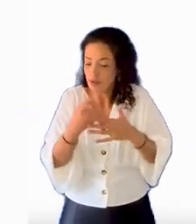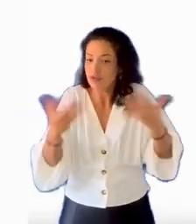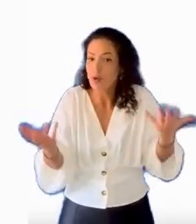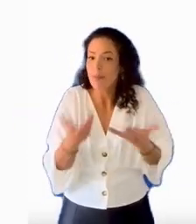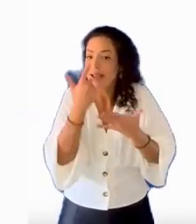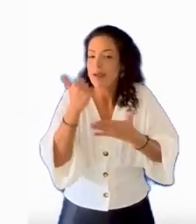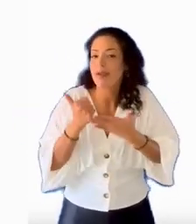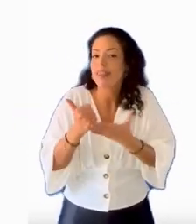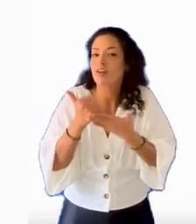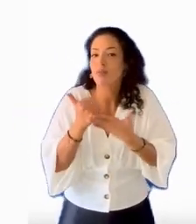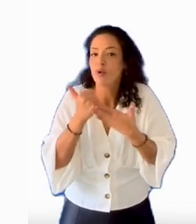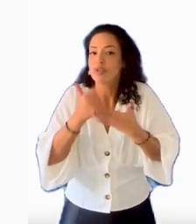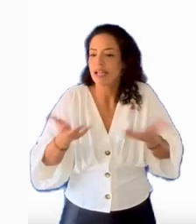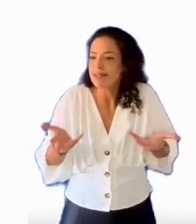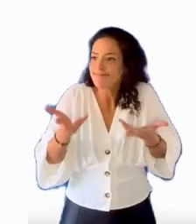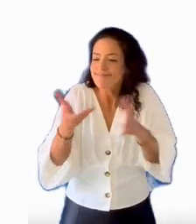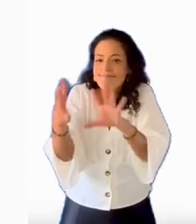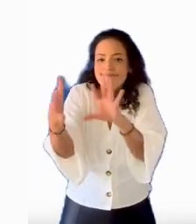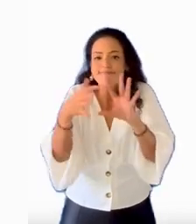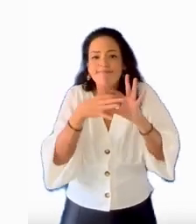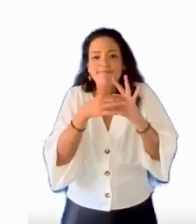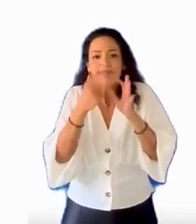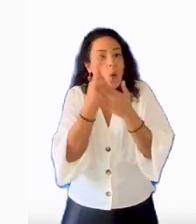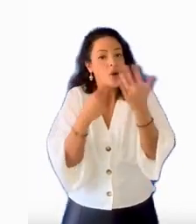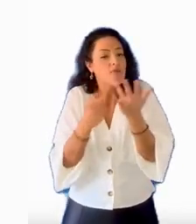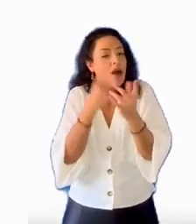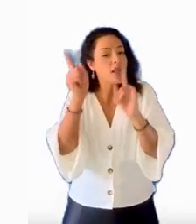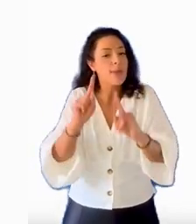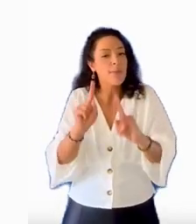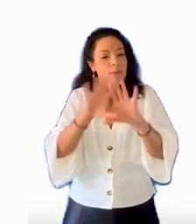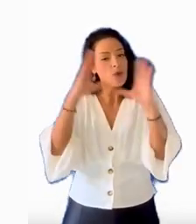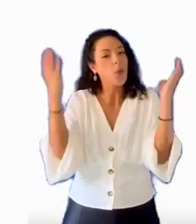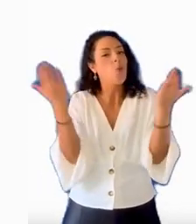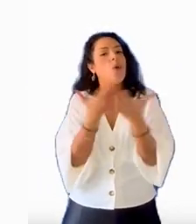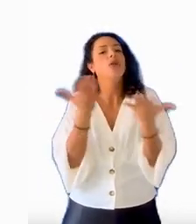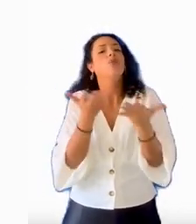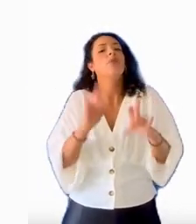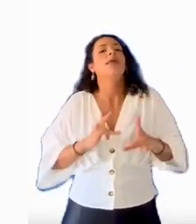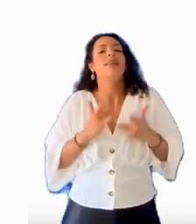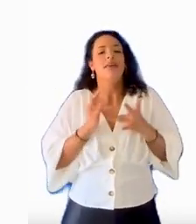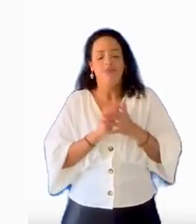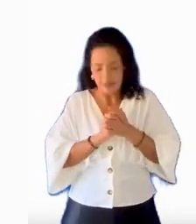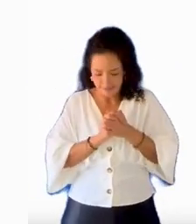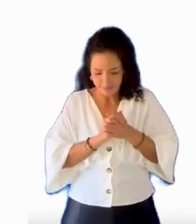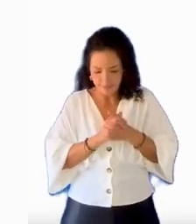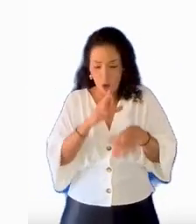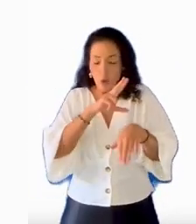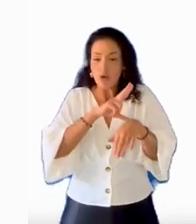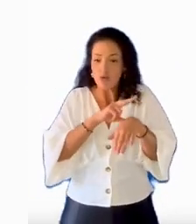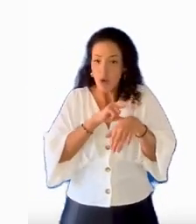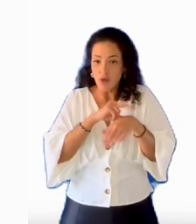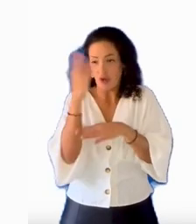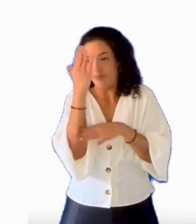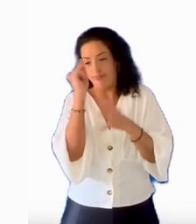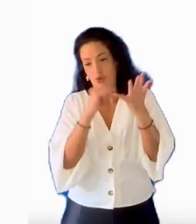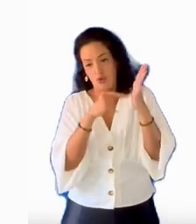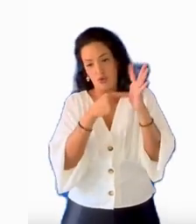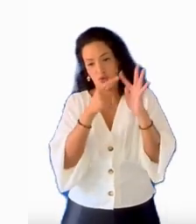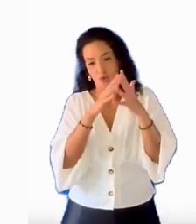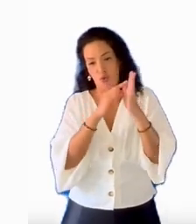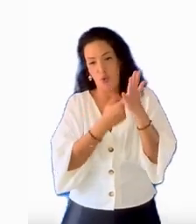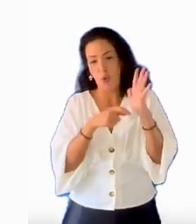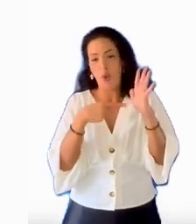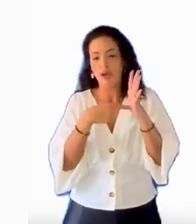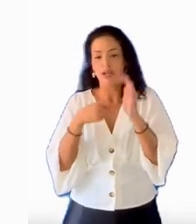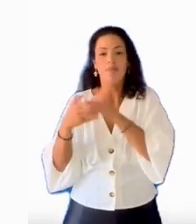both therapeutic and foster connection, not just to others, but to the world in which we live. Dr. Stuart Brown identifies 7 properties of